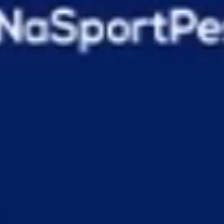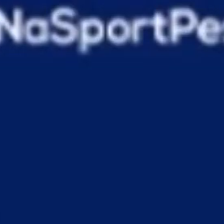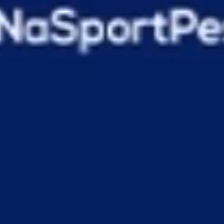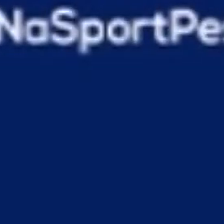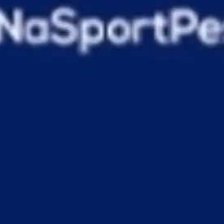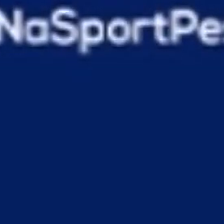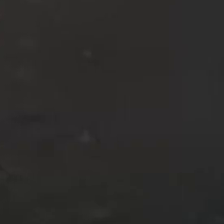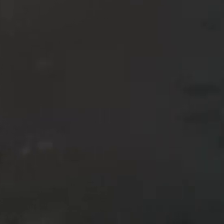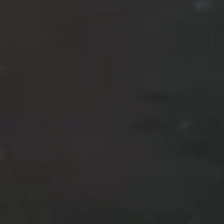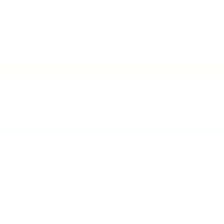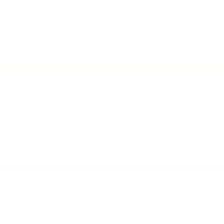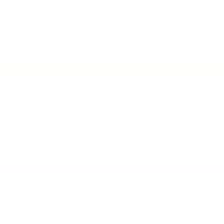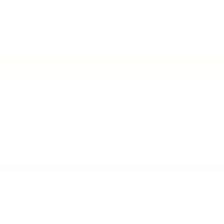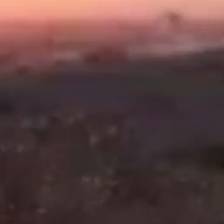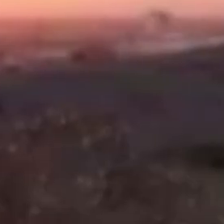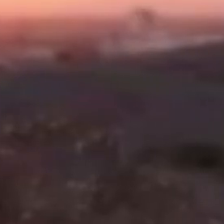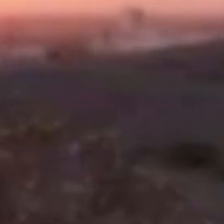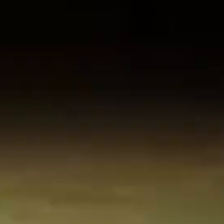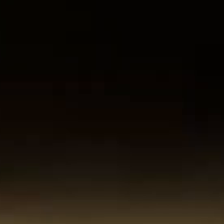by Sport Pesa.